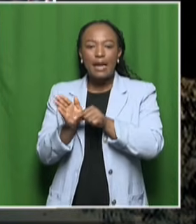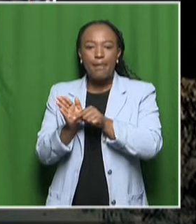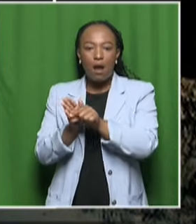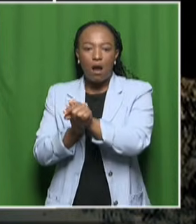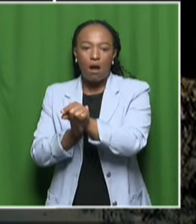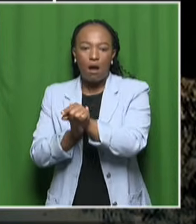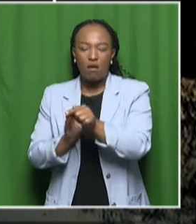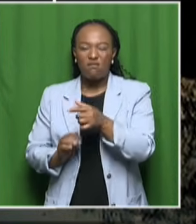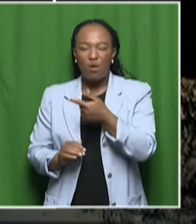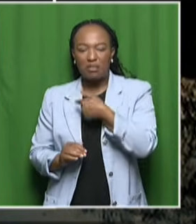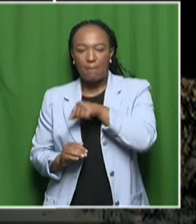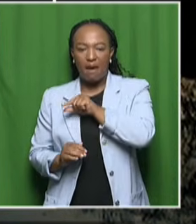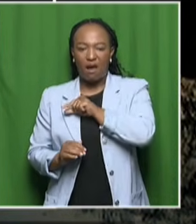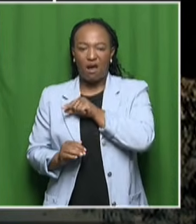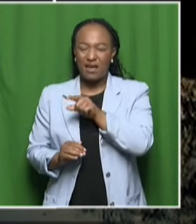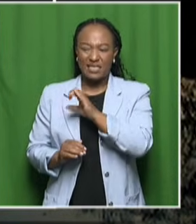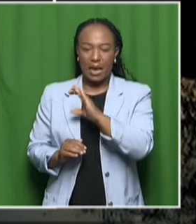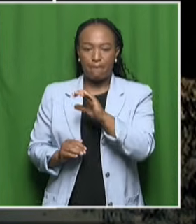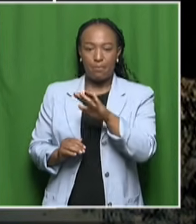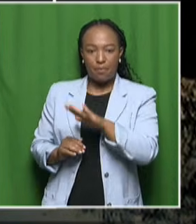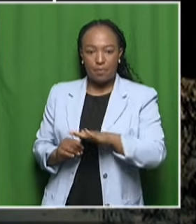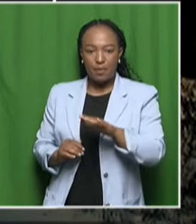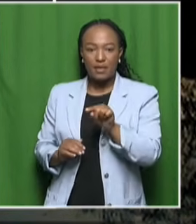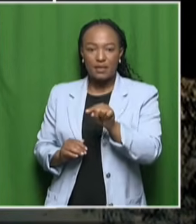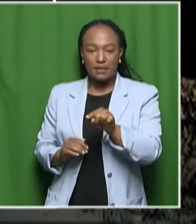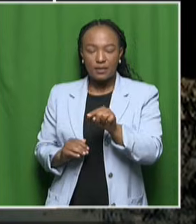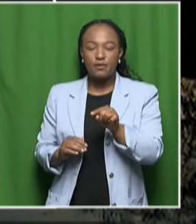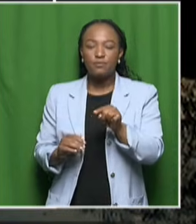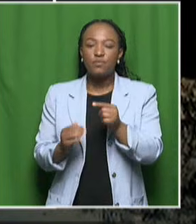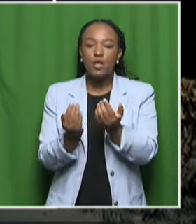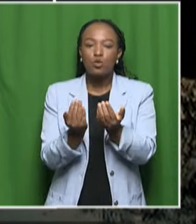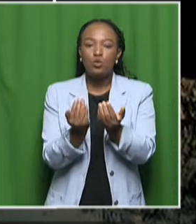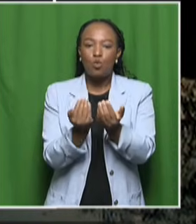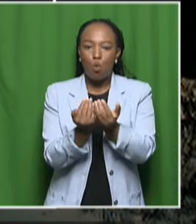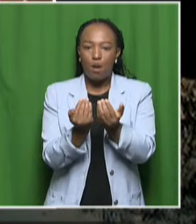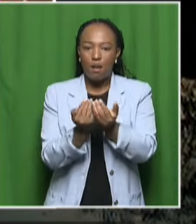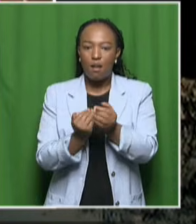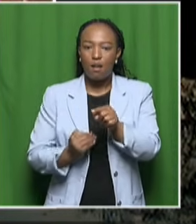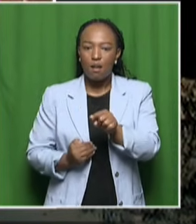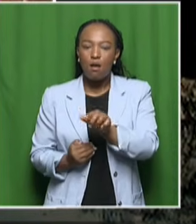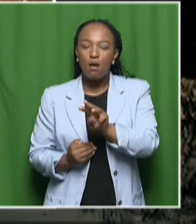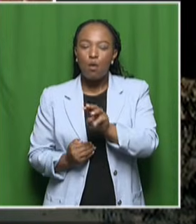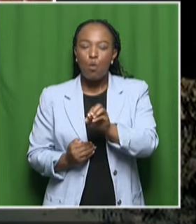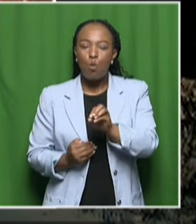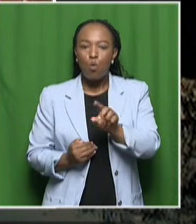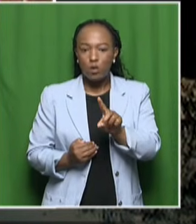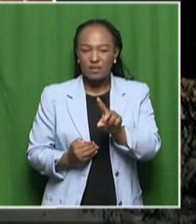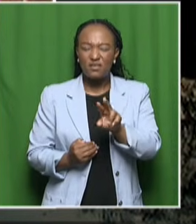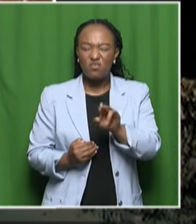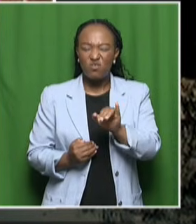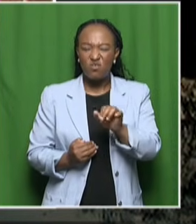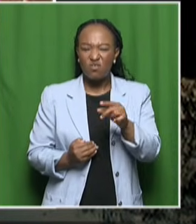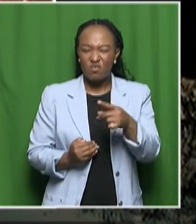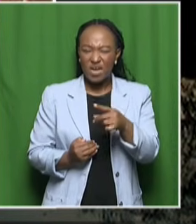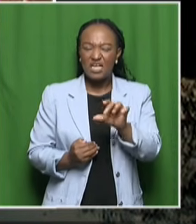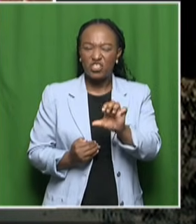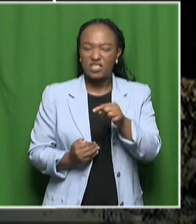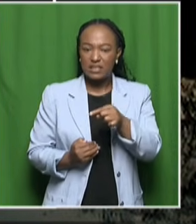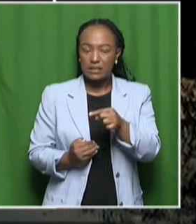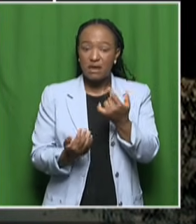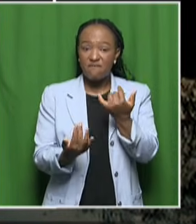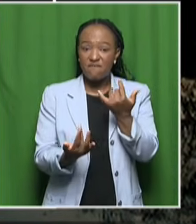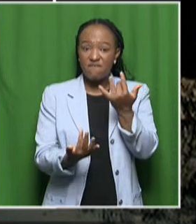It happened at one of the schools just outside Gqeberha called Woodridge. And the fire burned